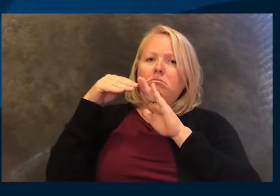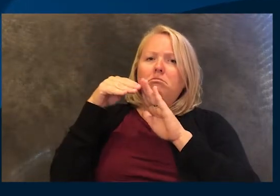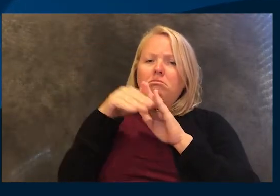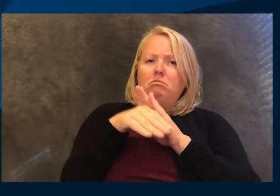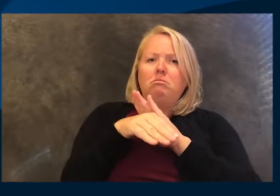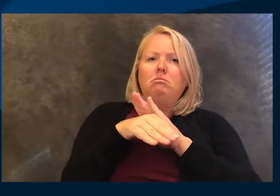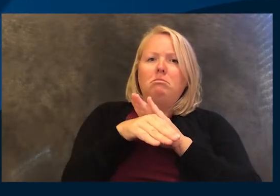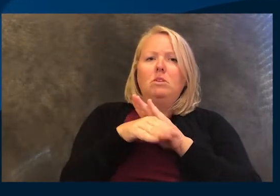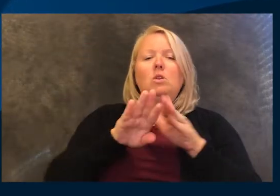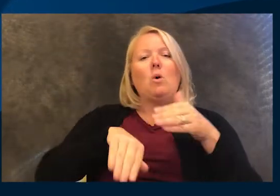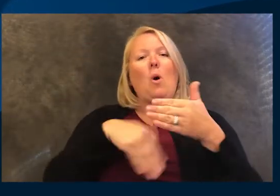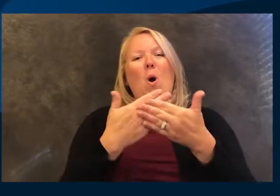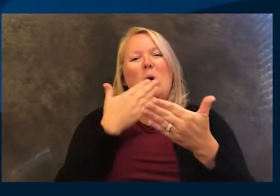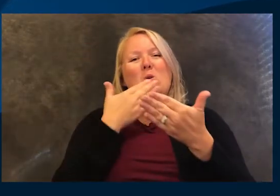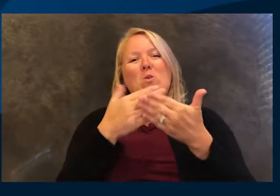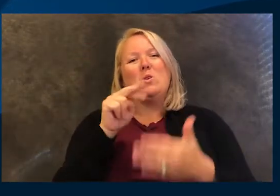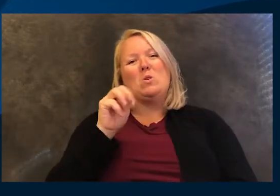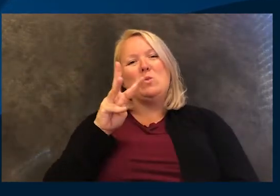is such good news.